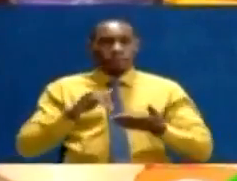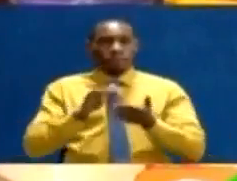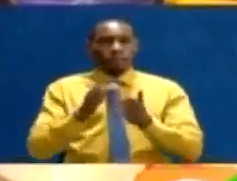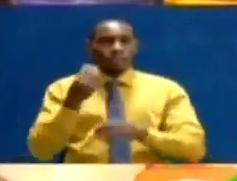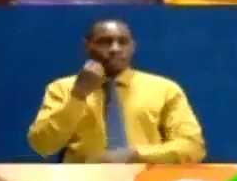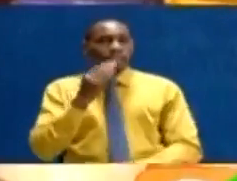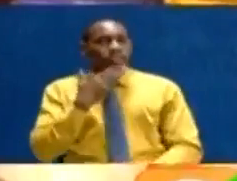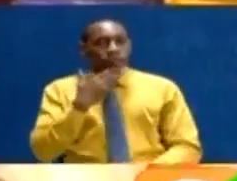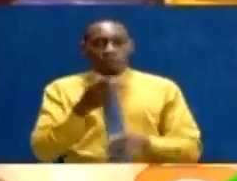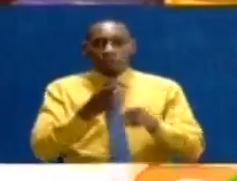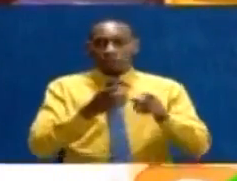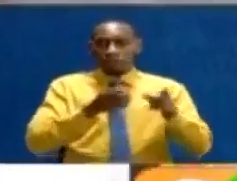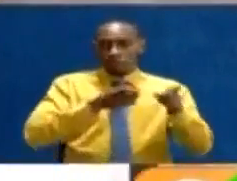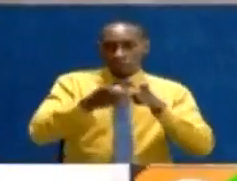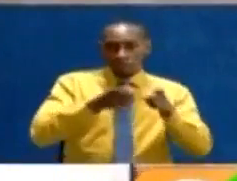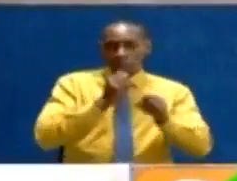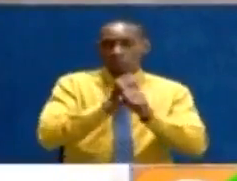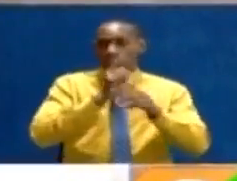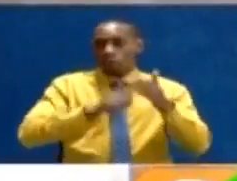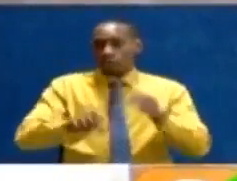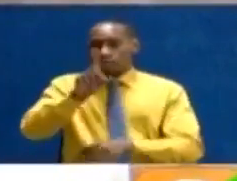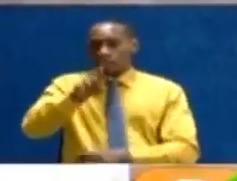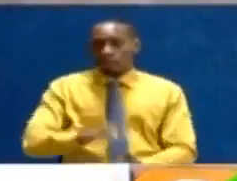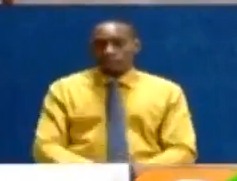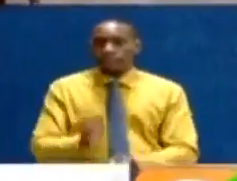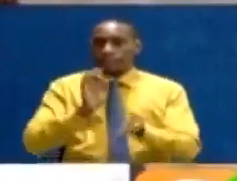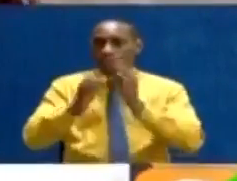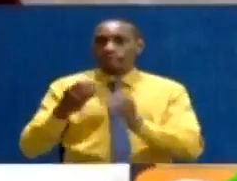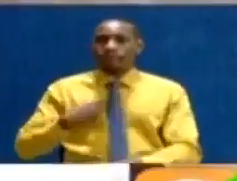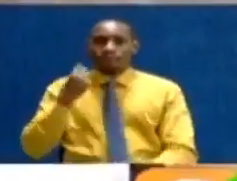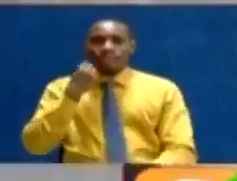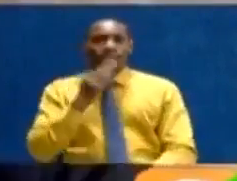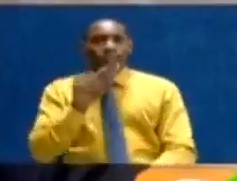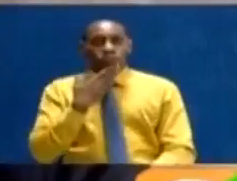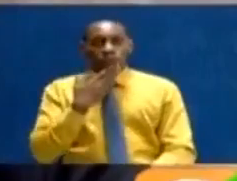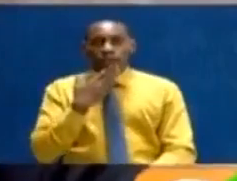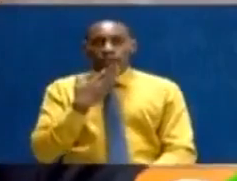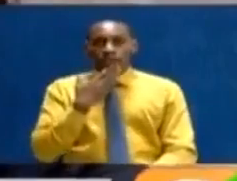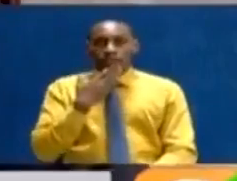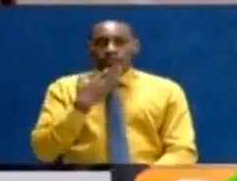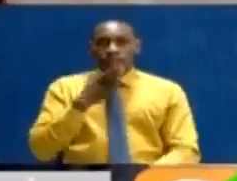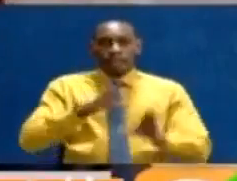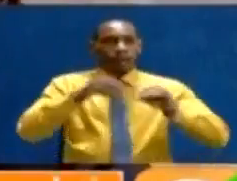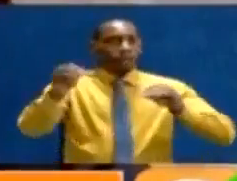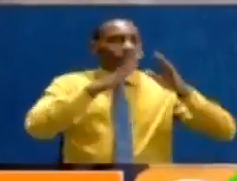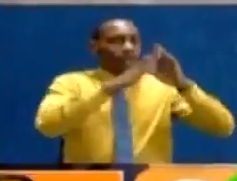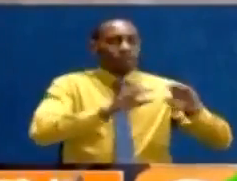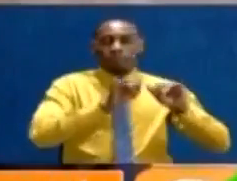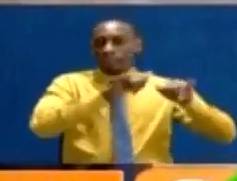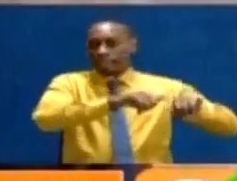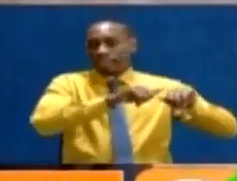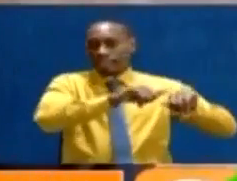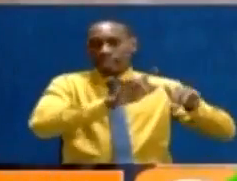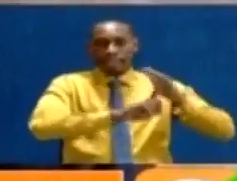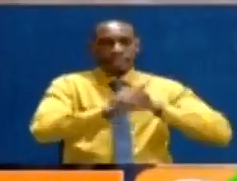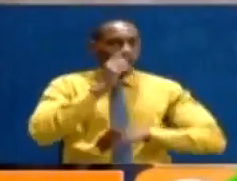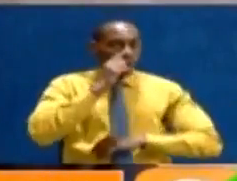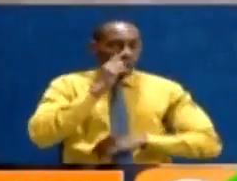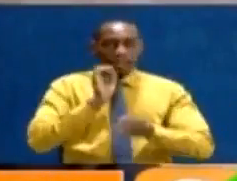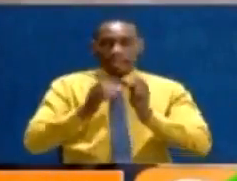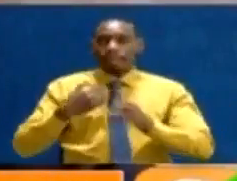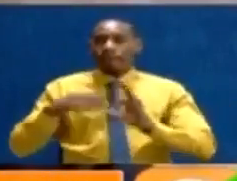living with and managing diabetes do? You're a diabetic and you don't really have to leave your house. Just stay at home. And